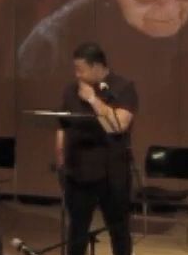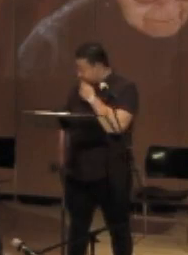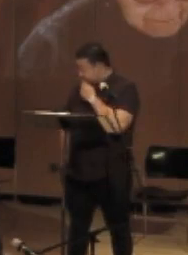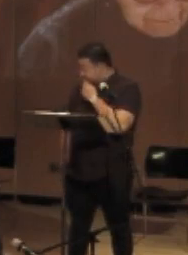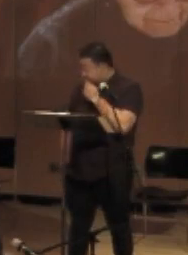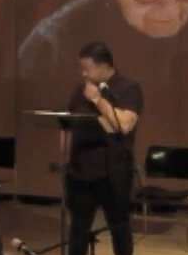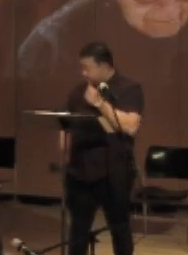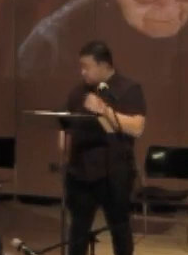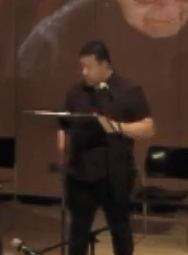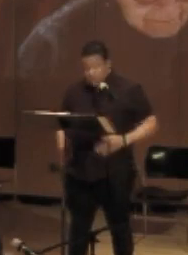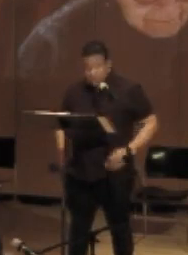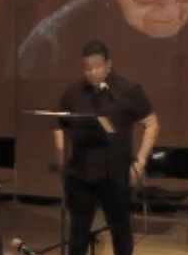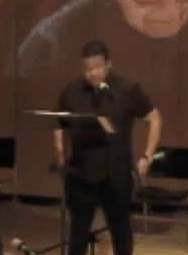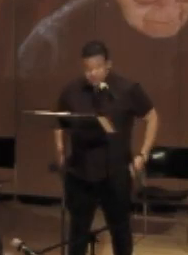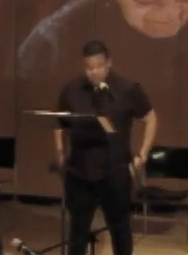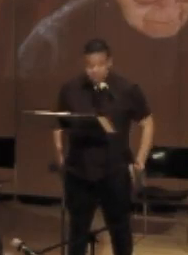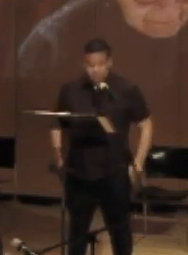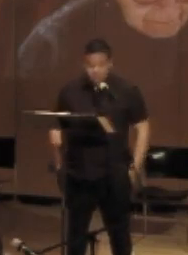doing okay